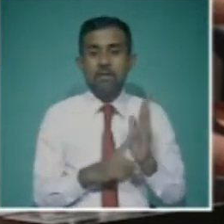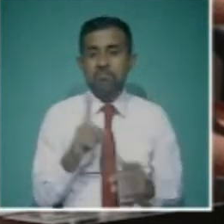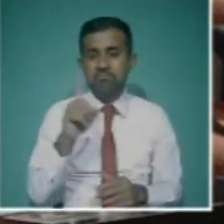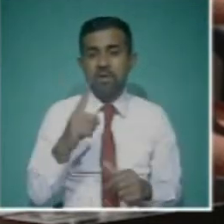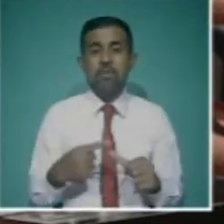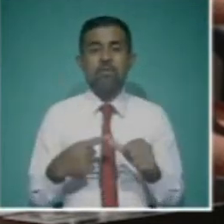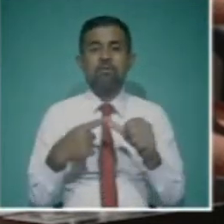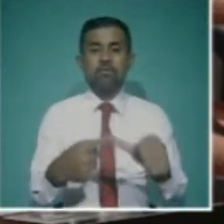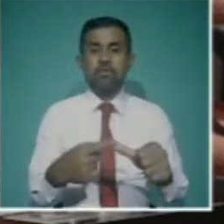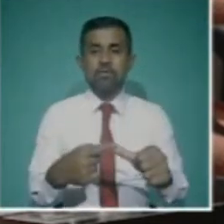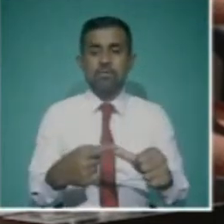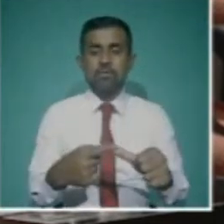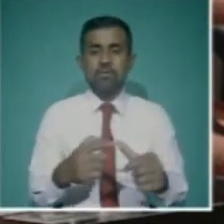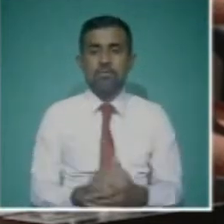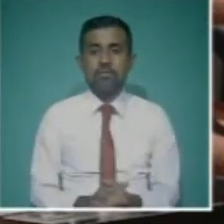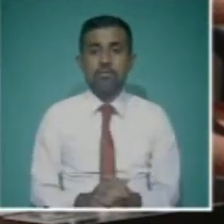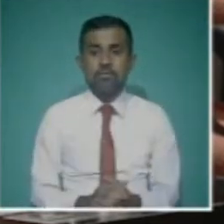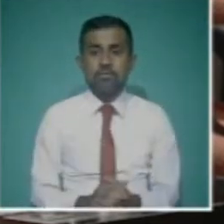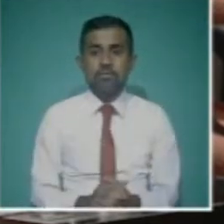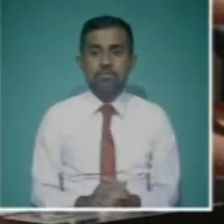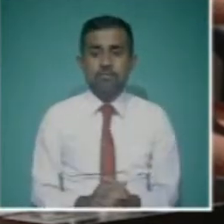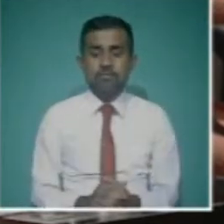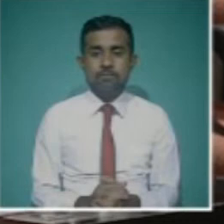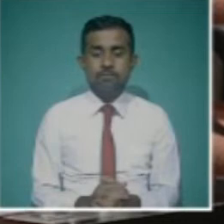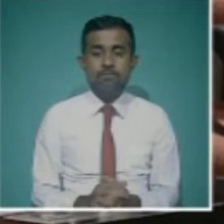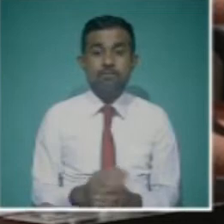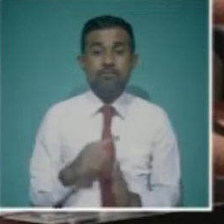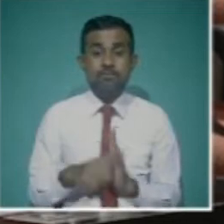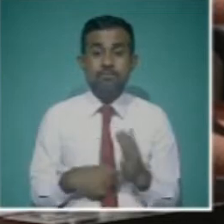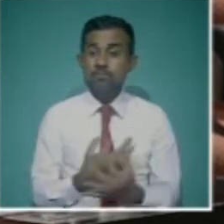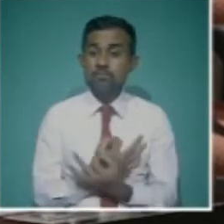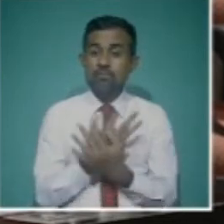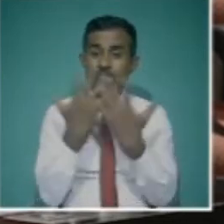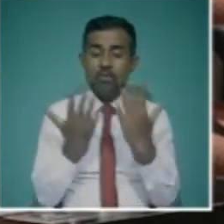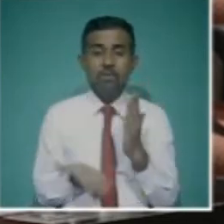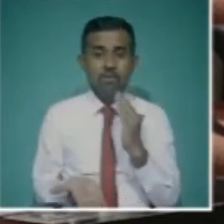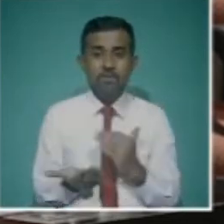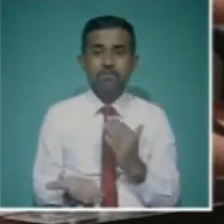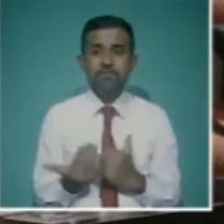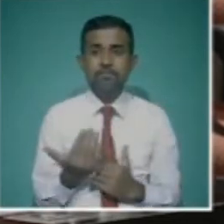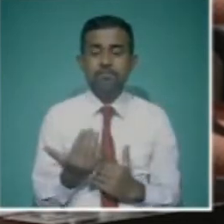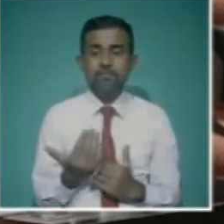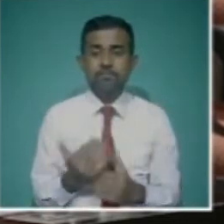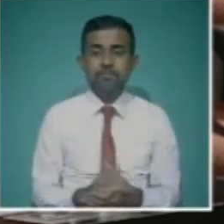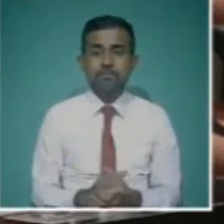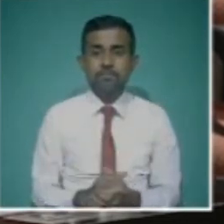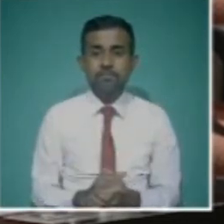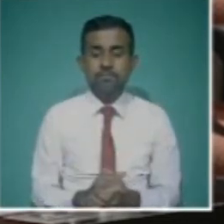that will make this country prosper. Prosper because you can cut down on